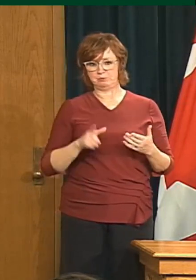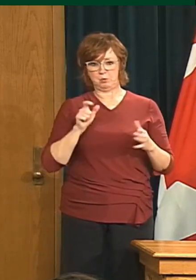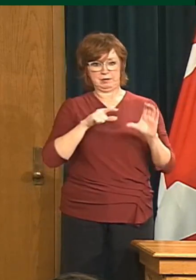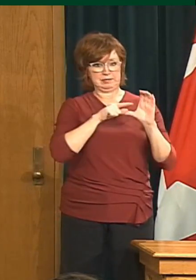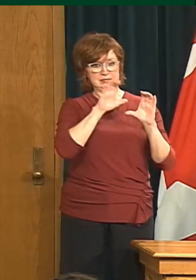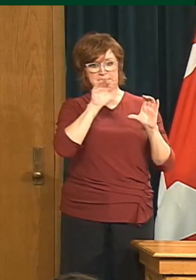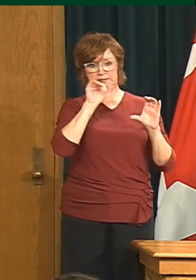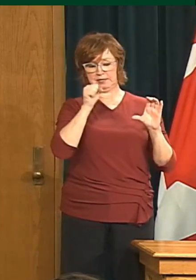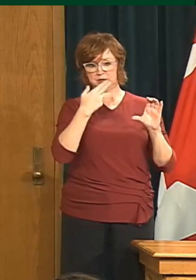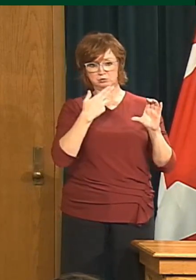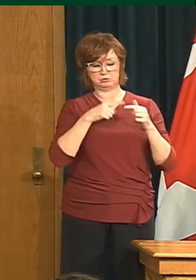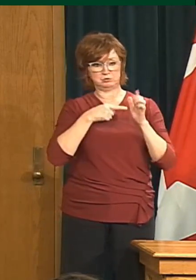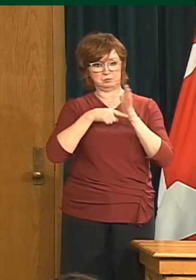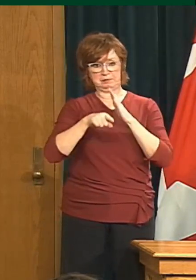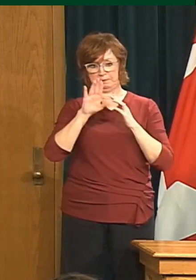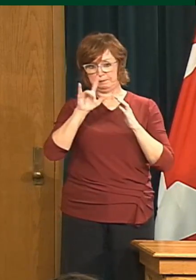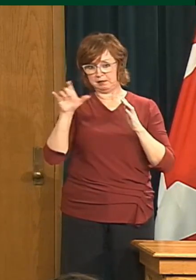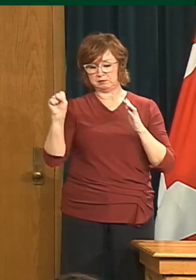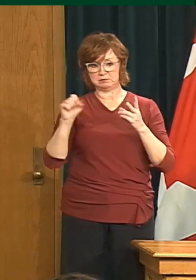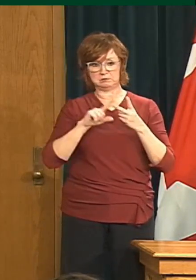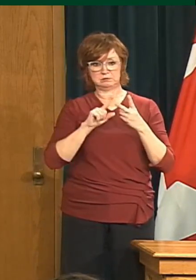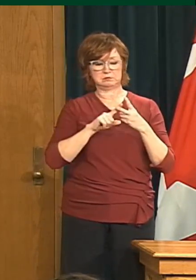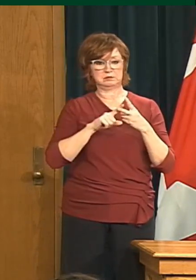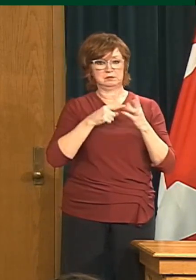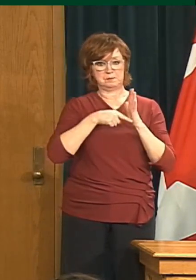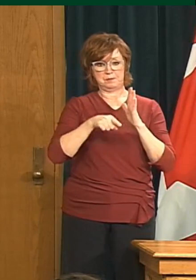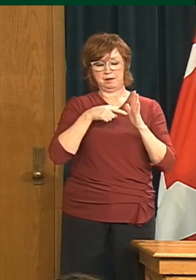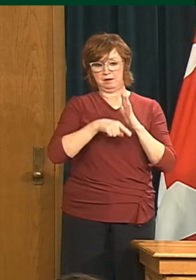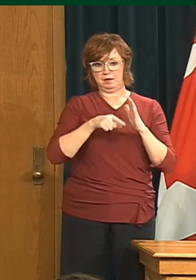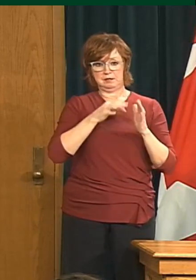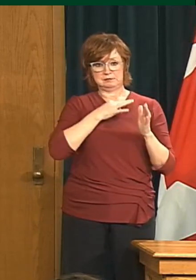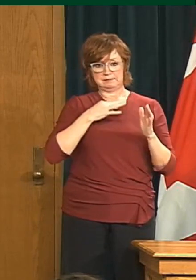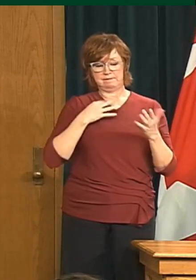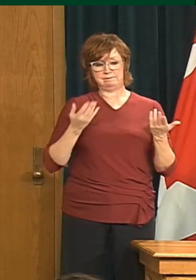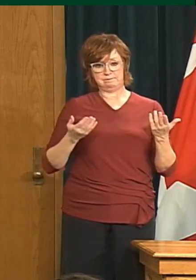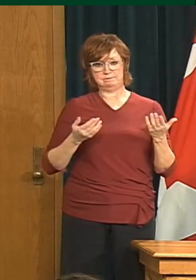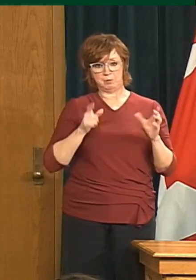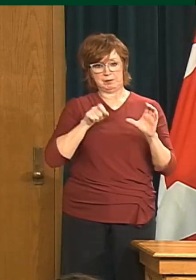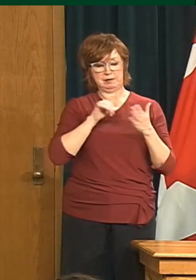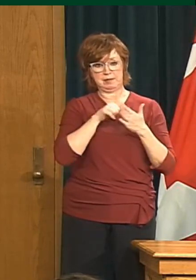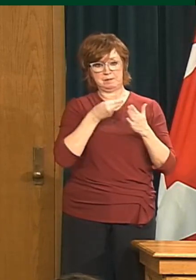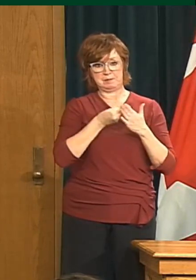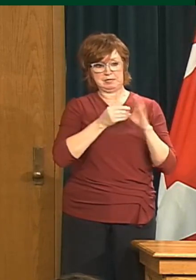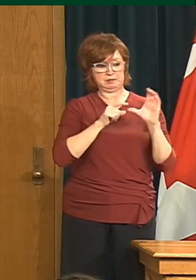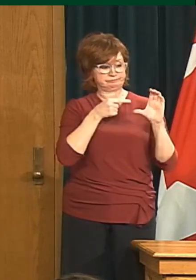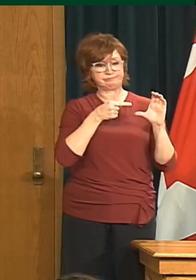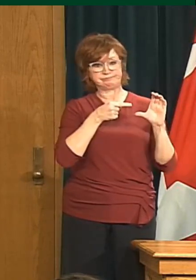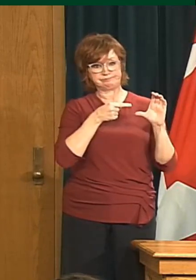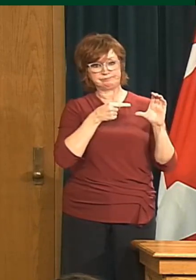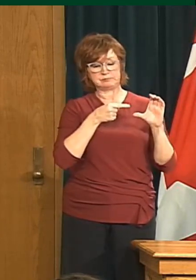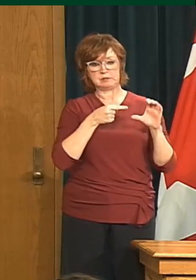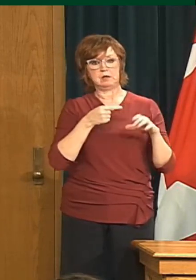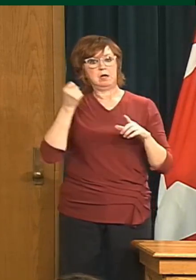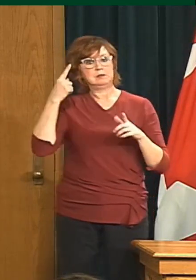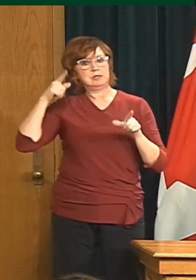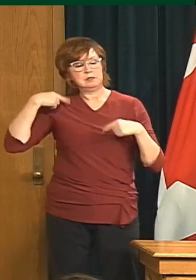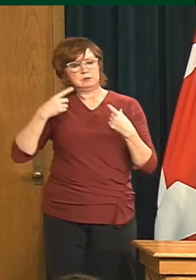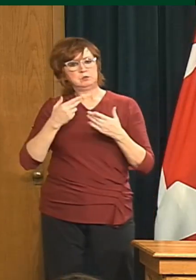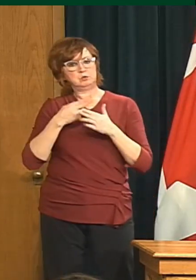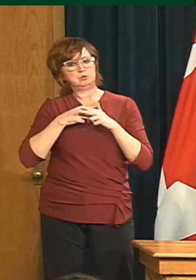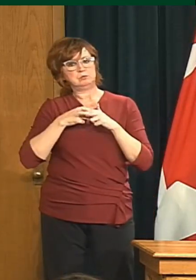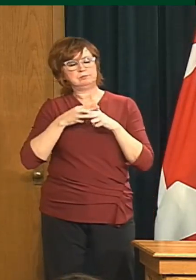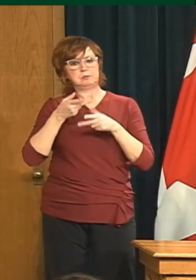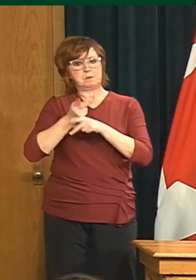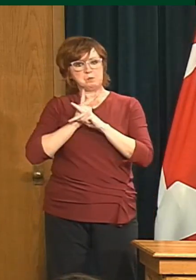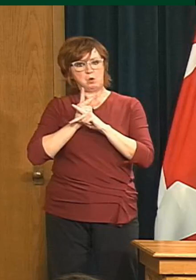pay our bills as we go forward. So we've been able to do some short-term borrowing, so that becomes